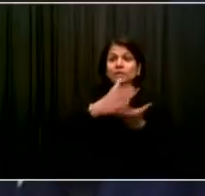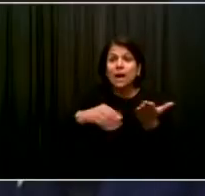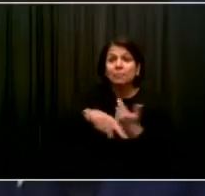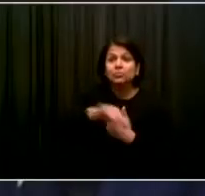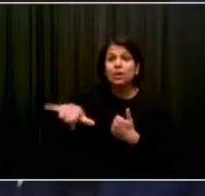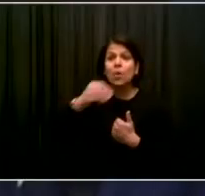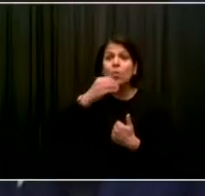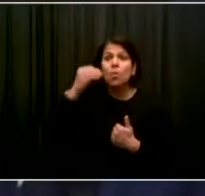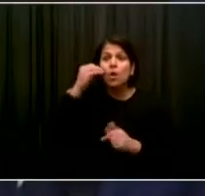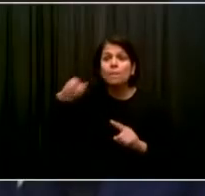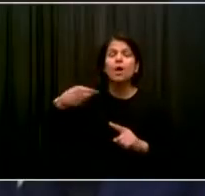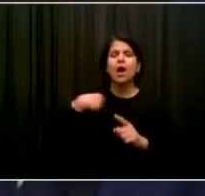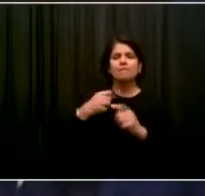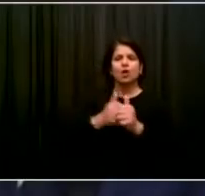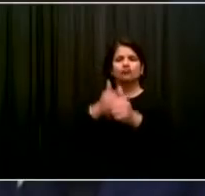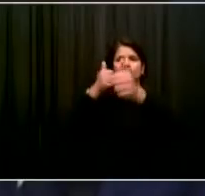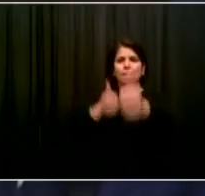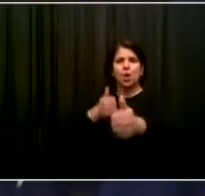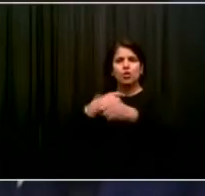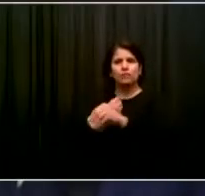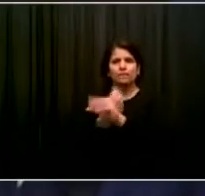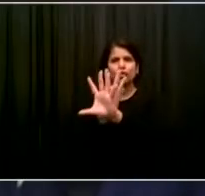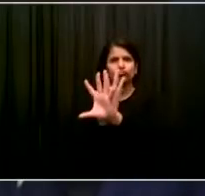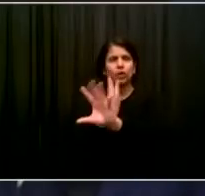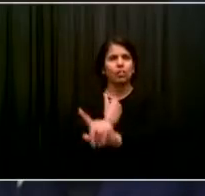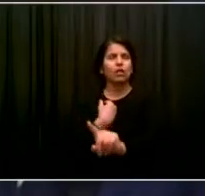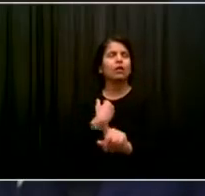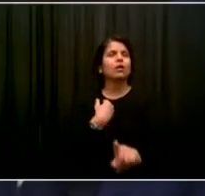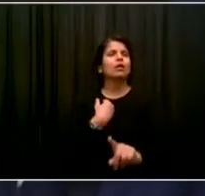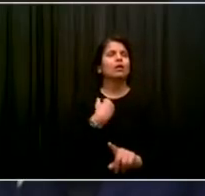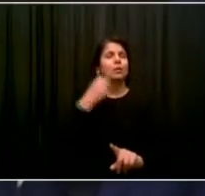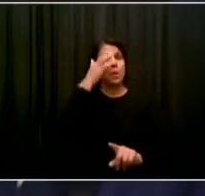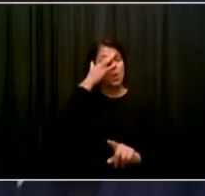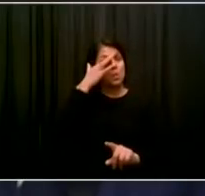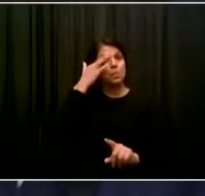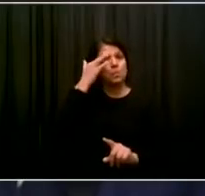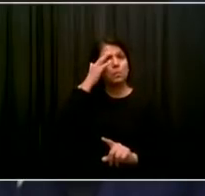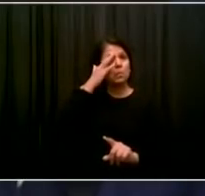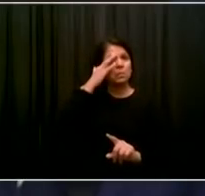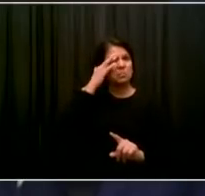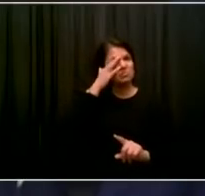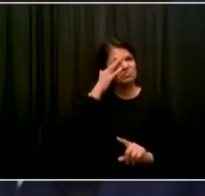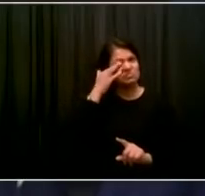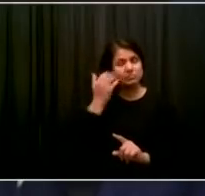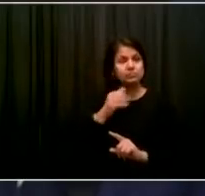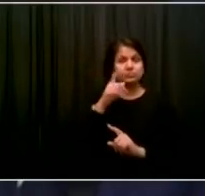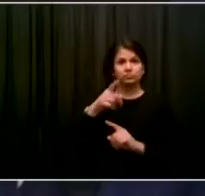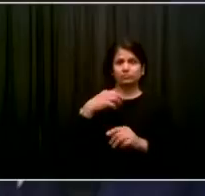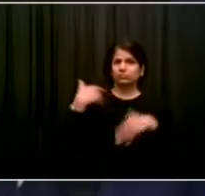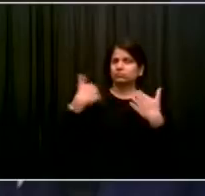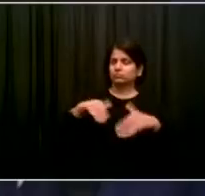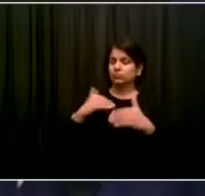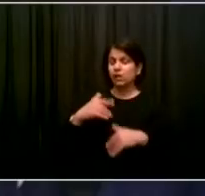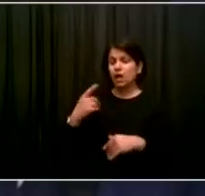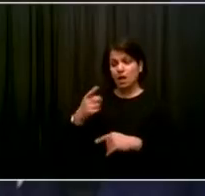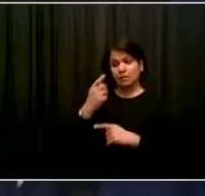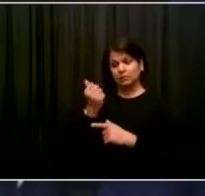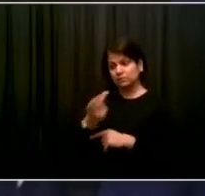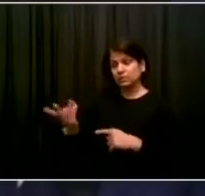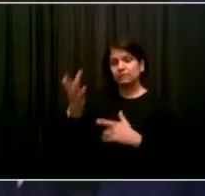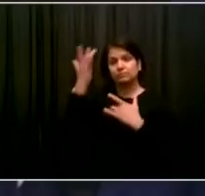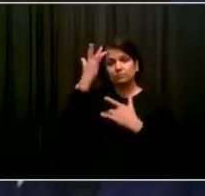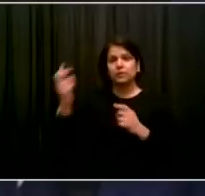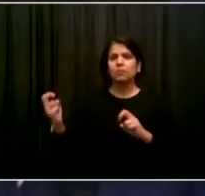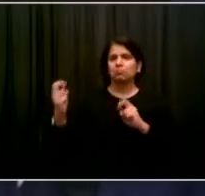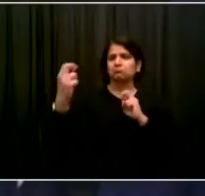tell you, they have been amazing partners in all of this. And we could not have asked for better